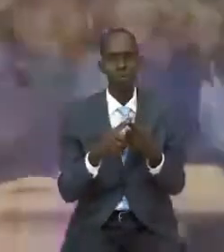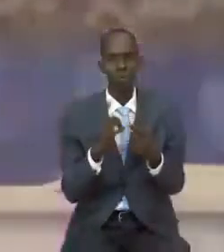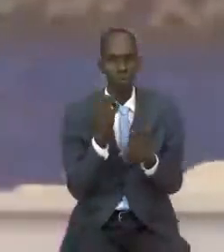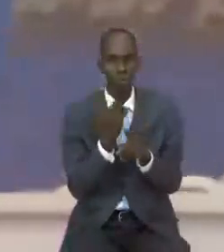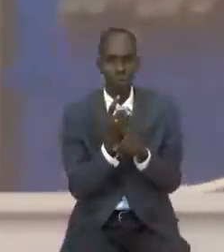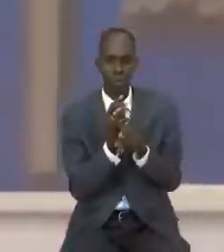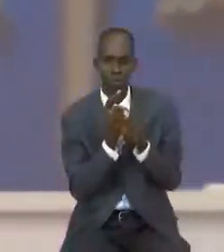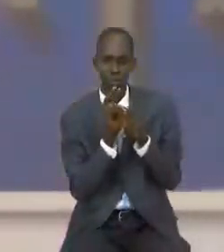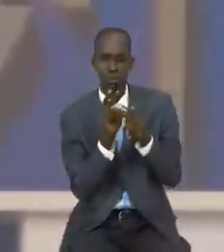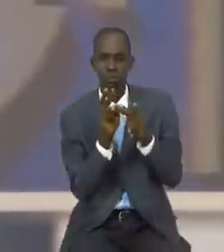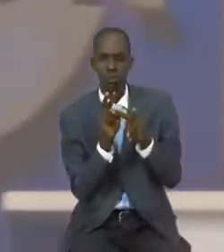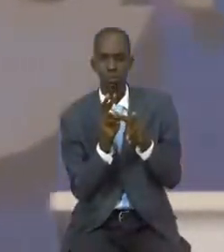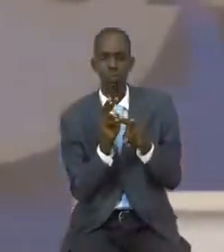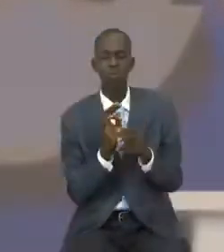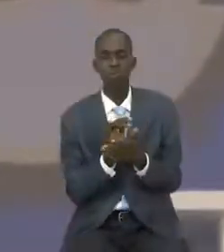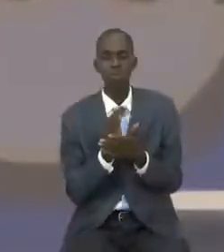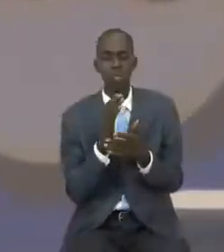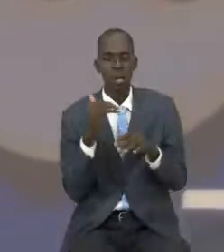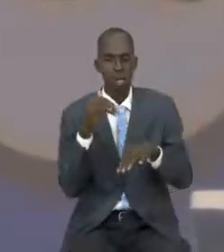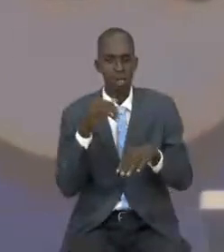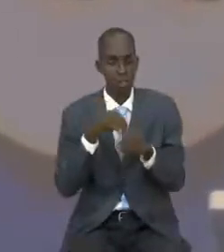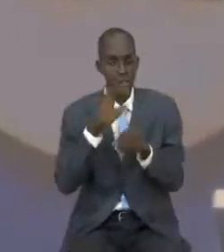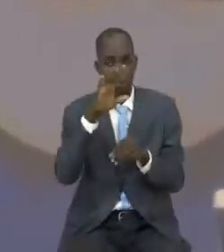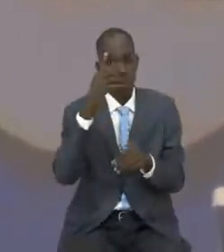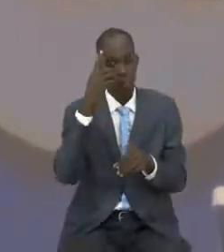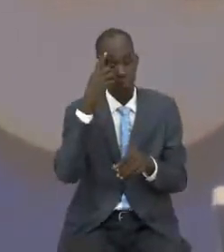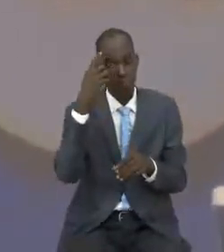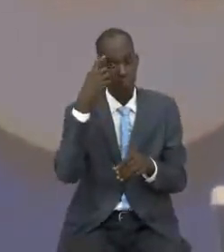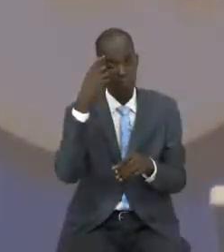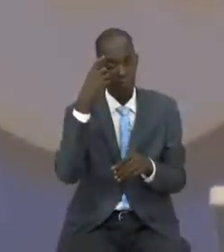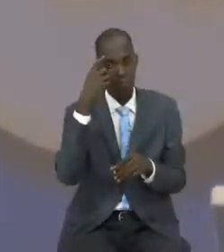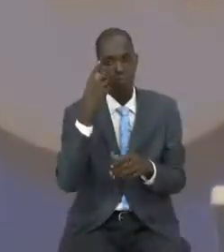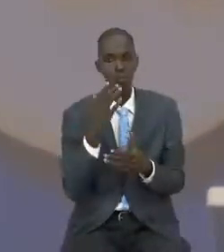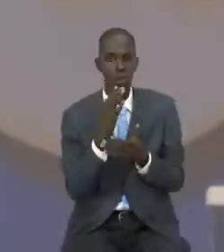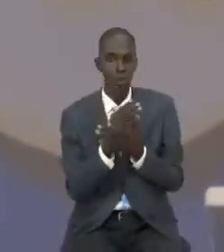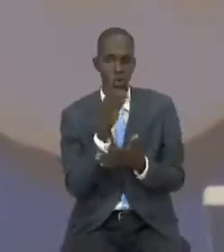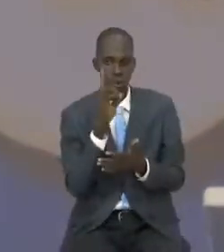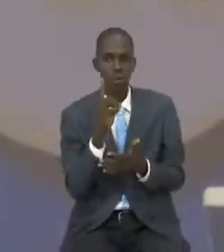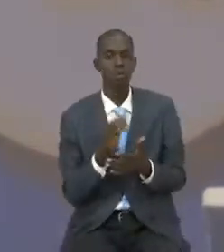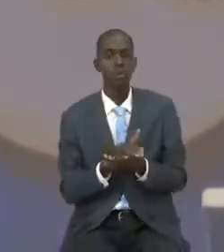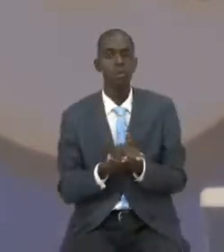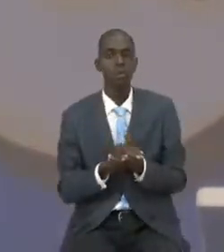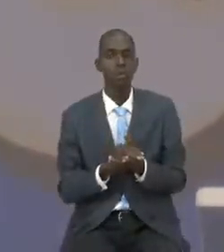mind somebody is a